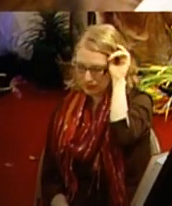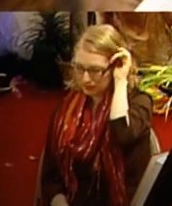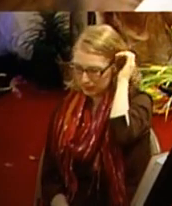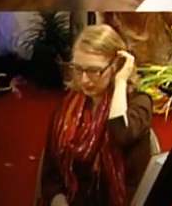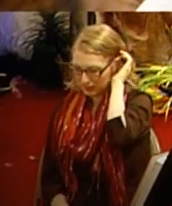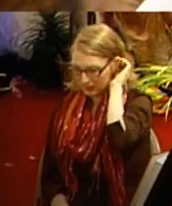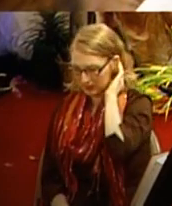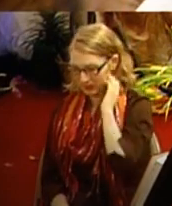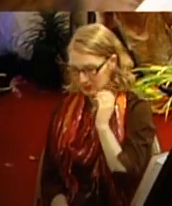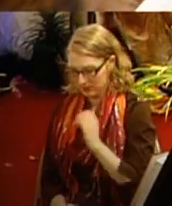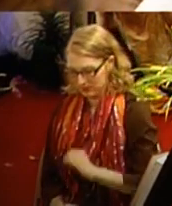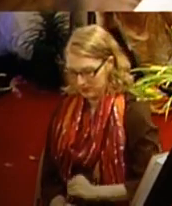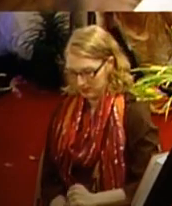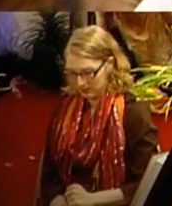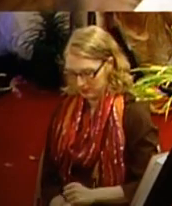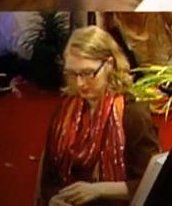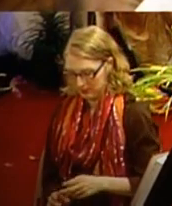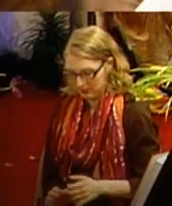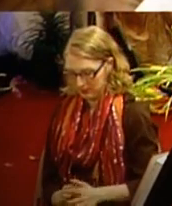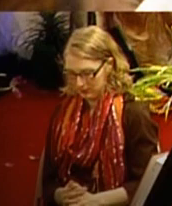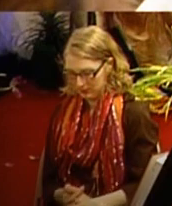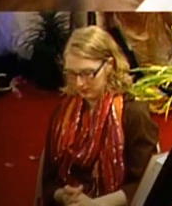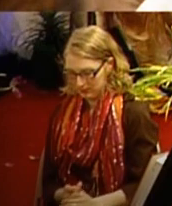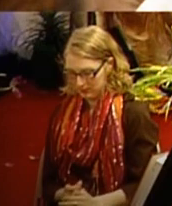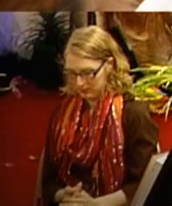And so the king